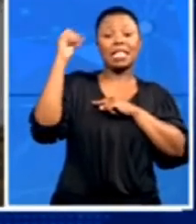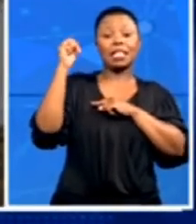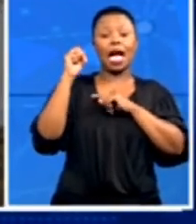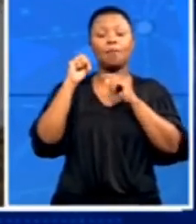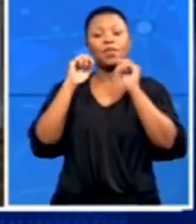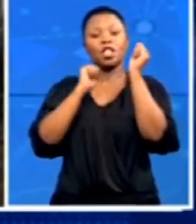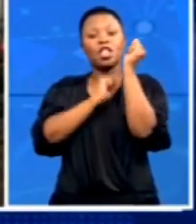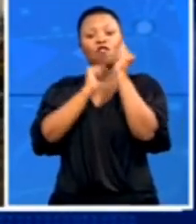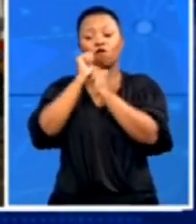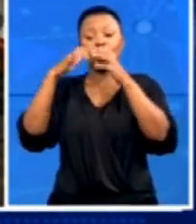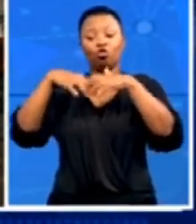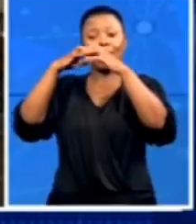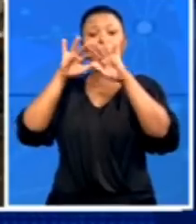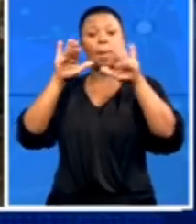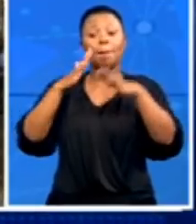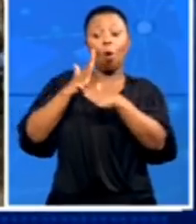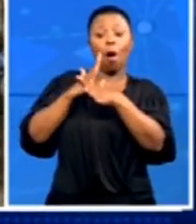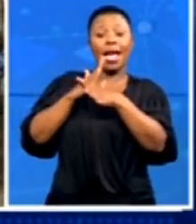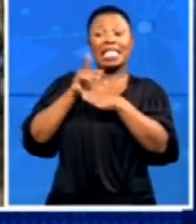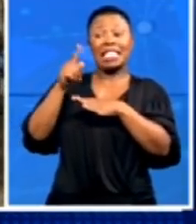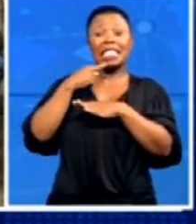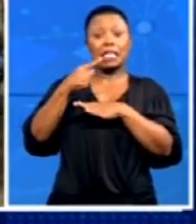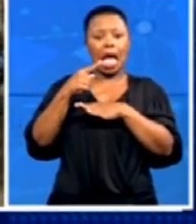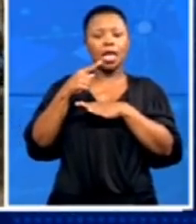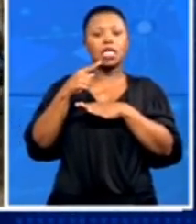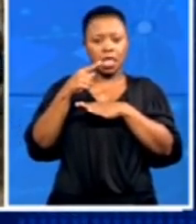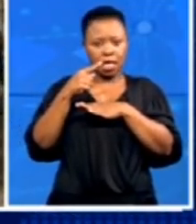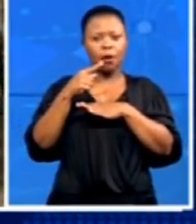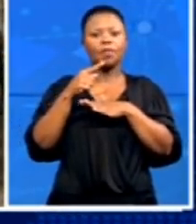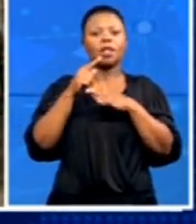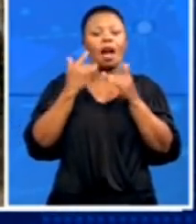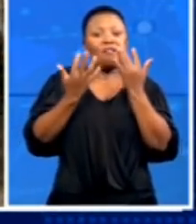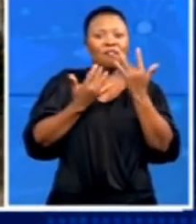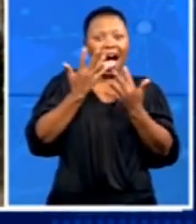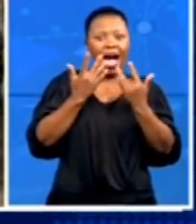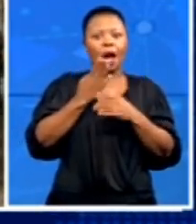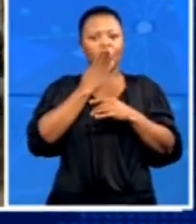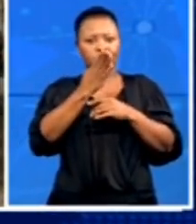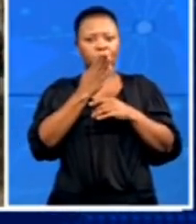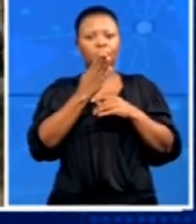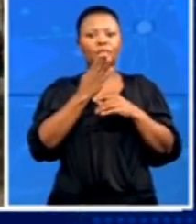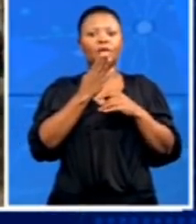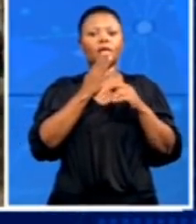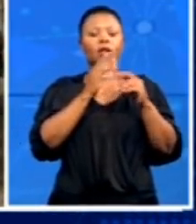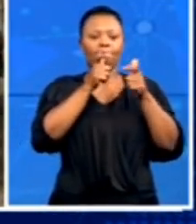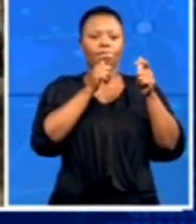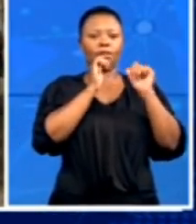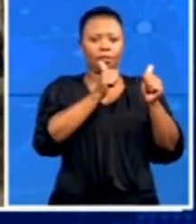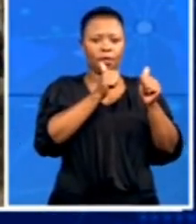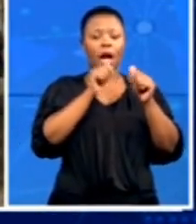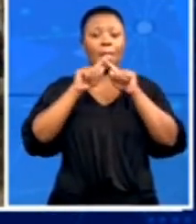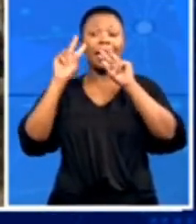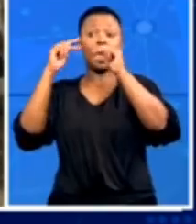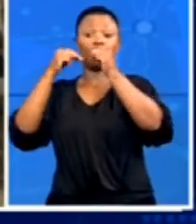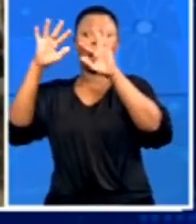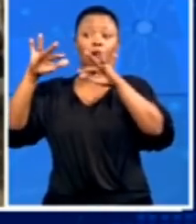the fire is contained in the NCOP. The worry now is the National Assembly chambers. Mr. Madisha seems to be also